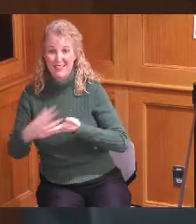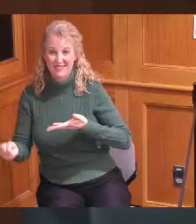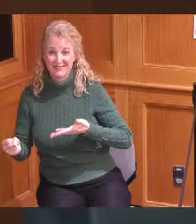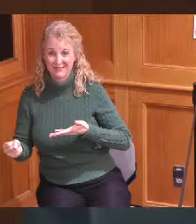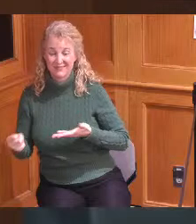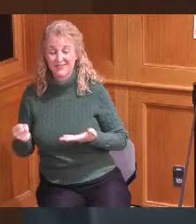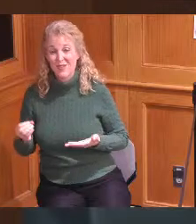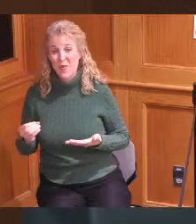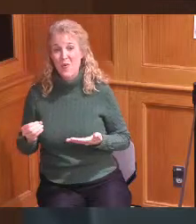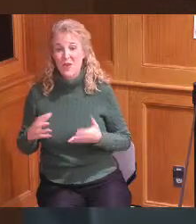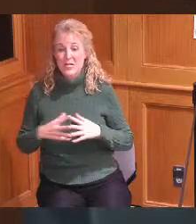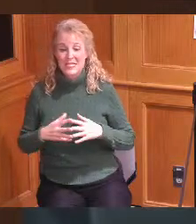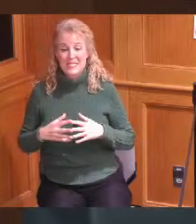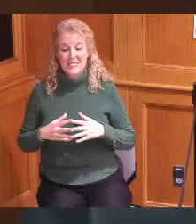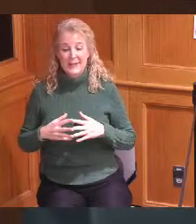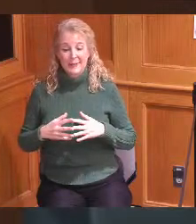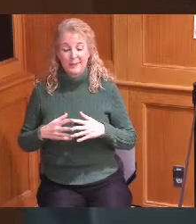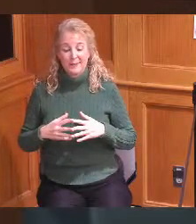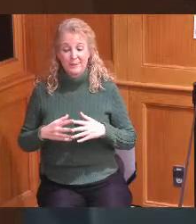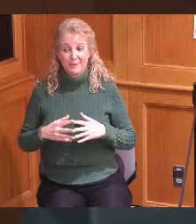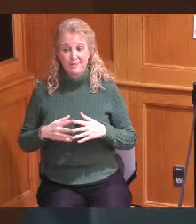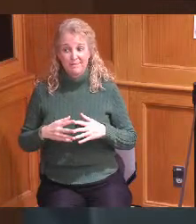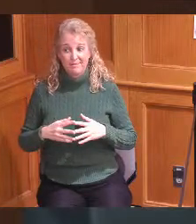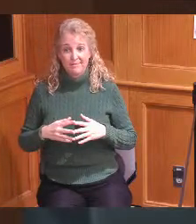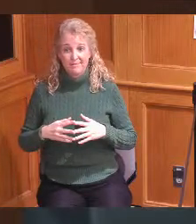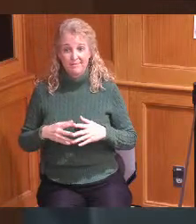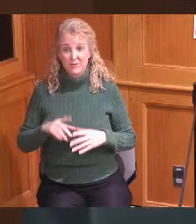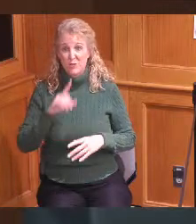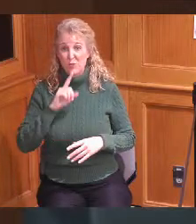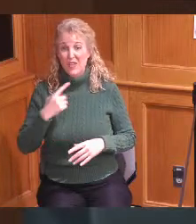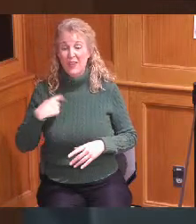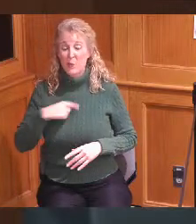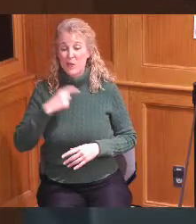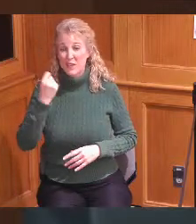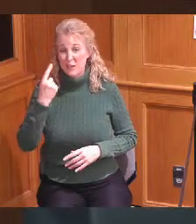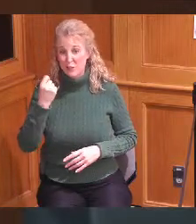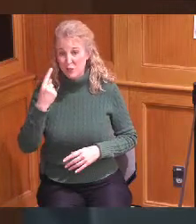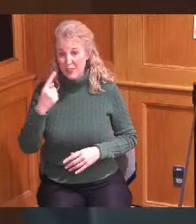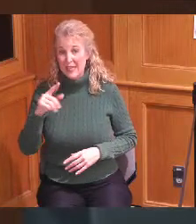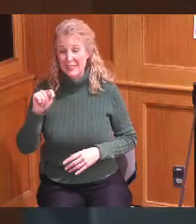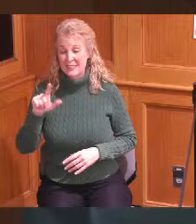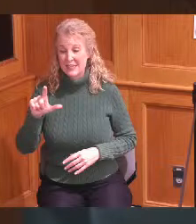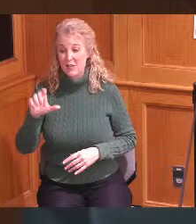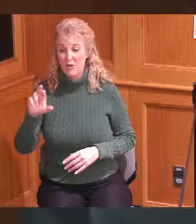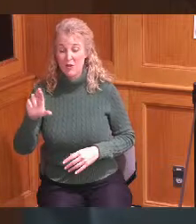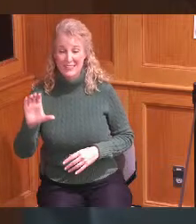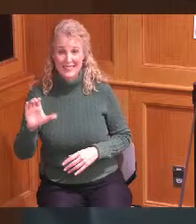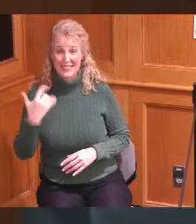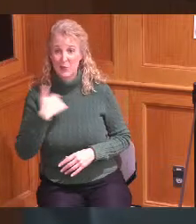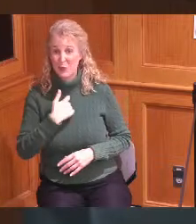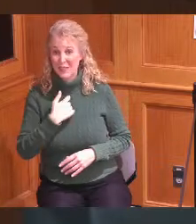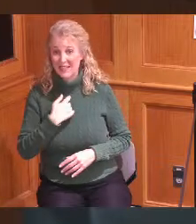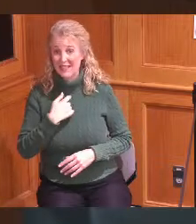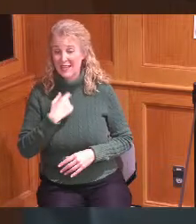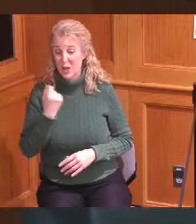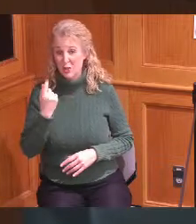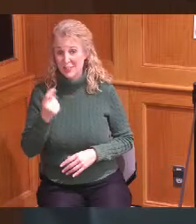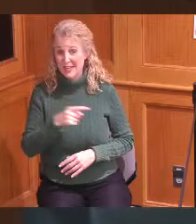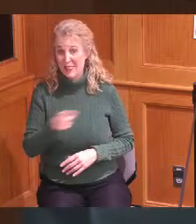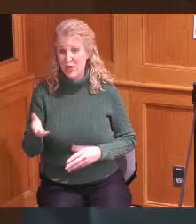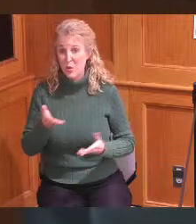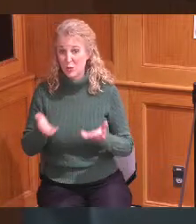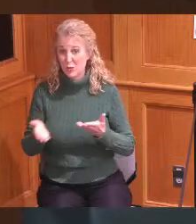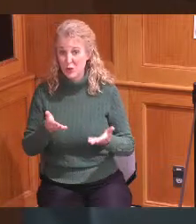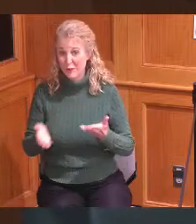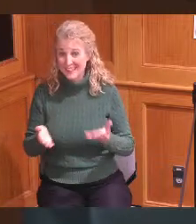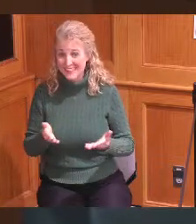will. And the one piece that we are very sensitive to as the TLRC is that these services are